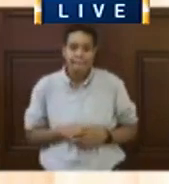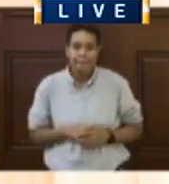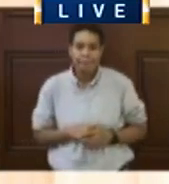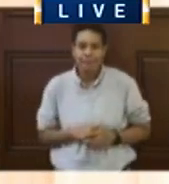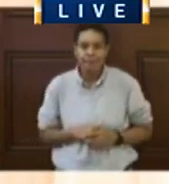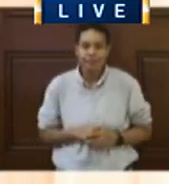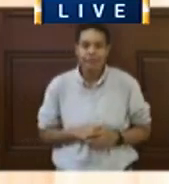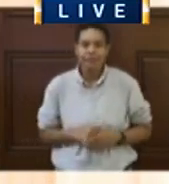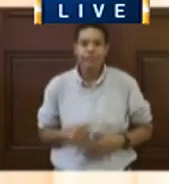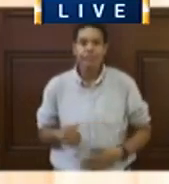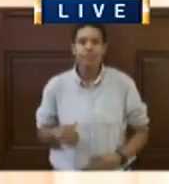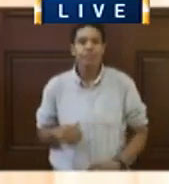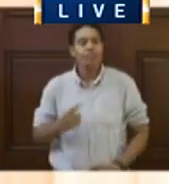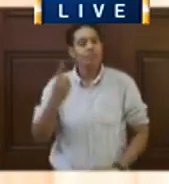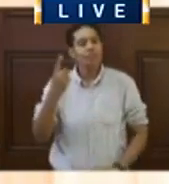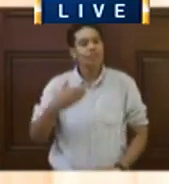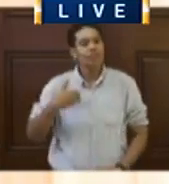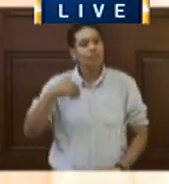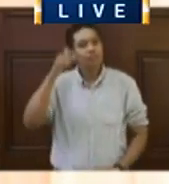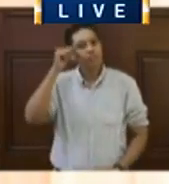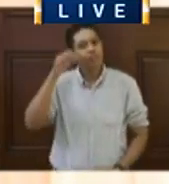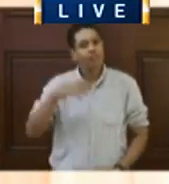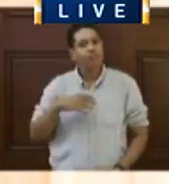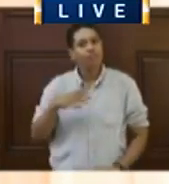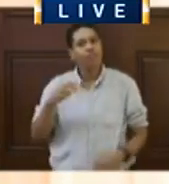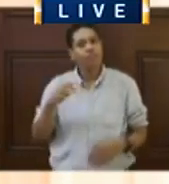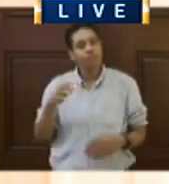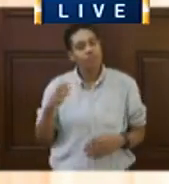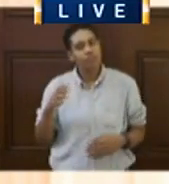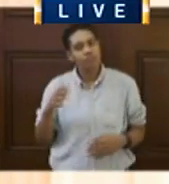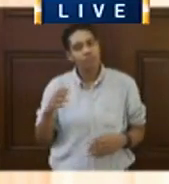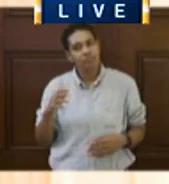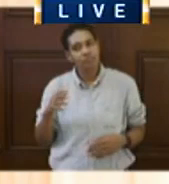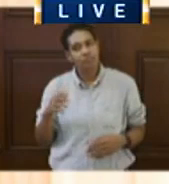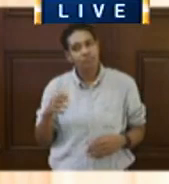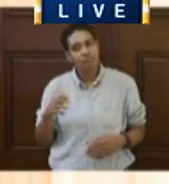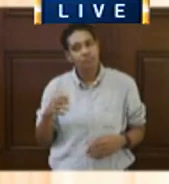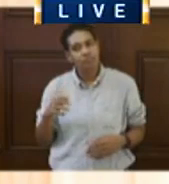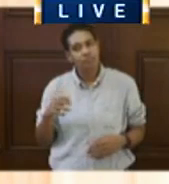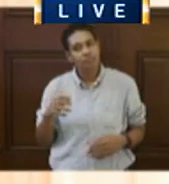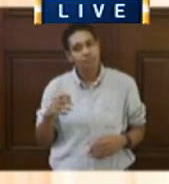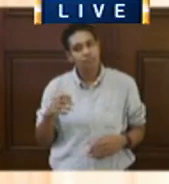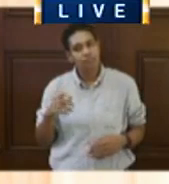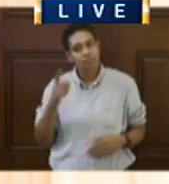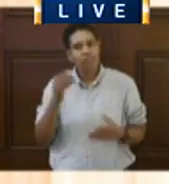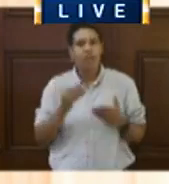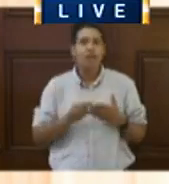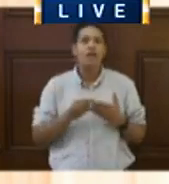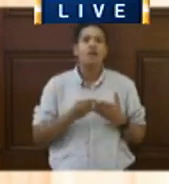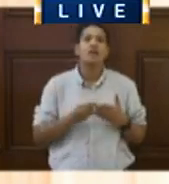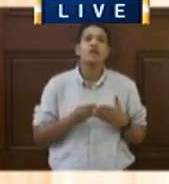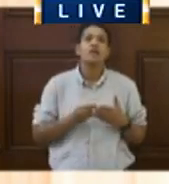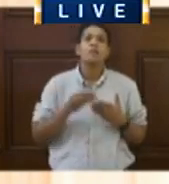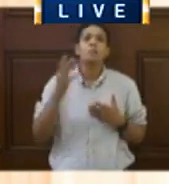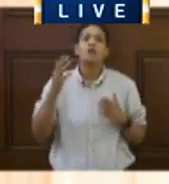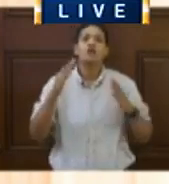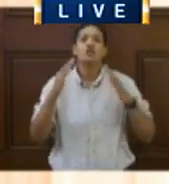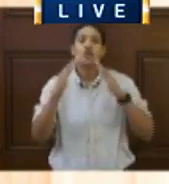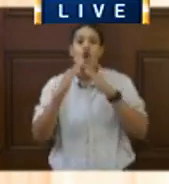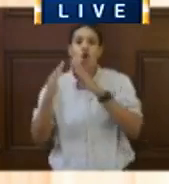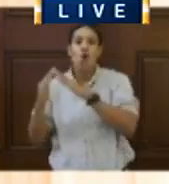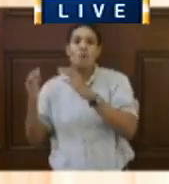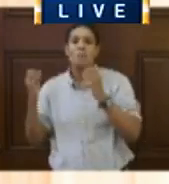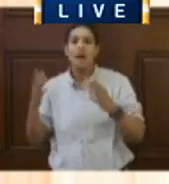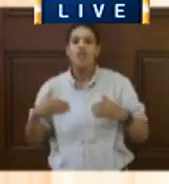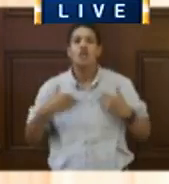one from a young man called Bruce Burrows, and funny, purchasing a home is so important to so many people, young people, and